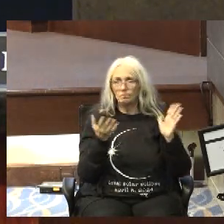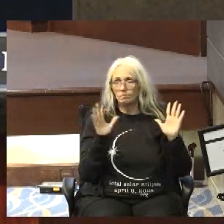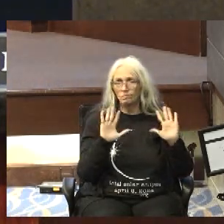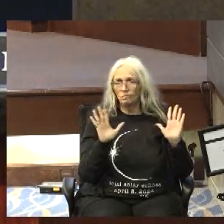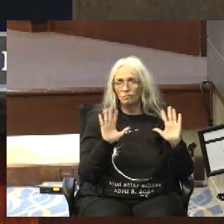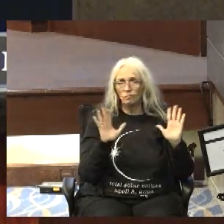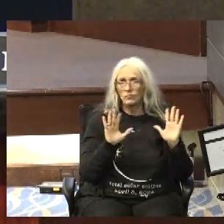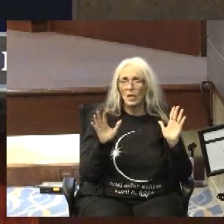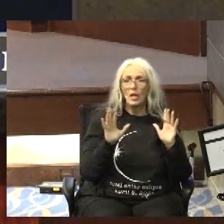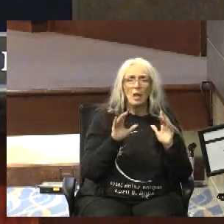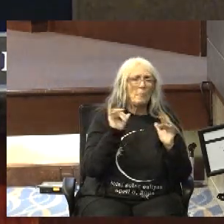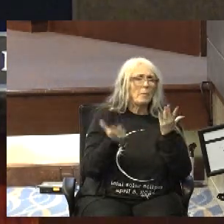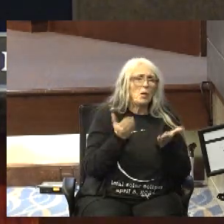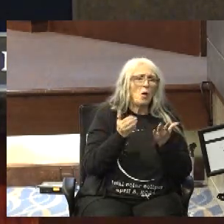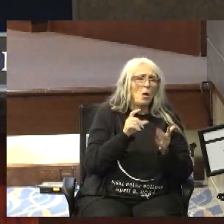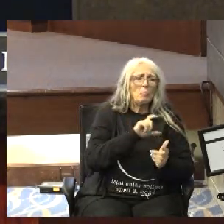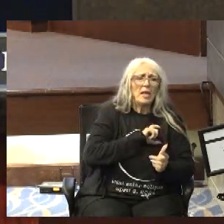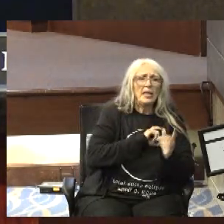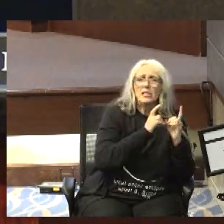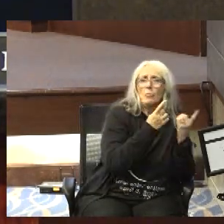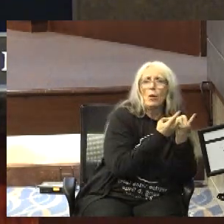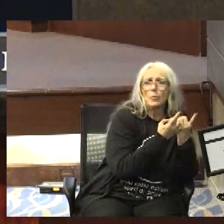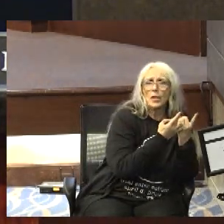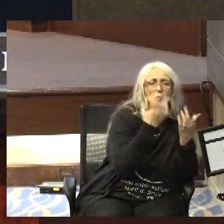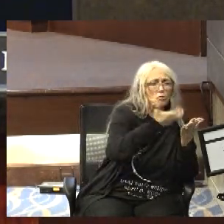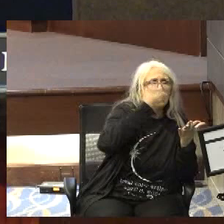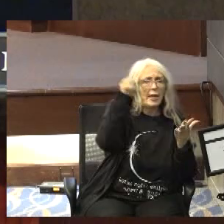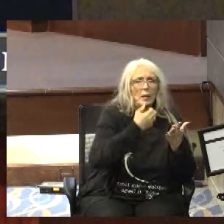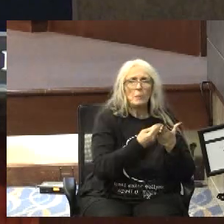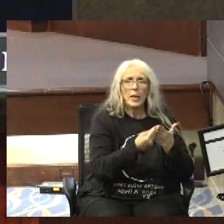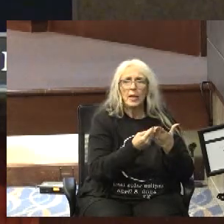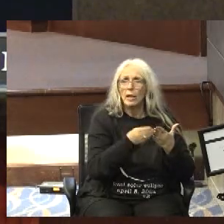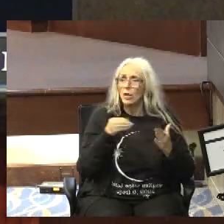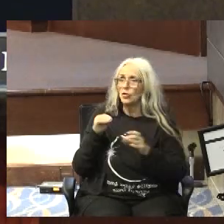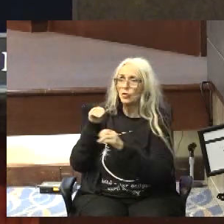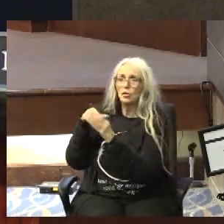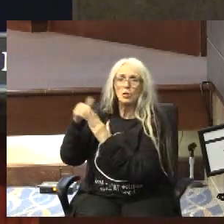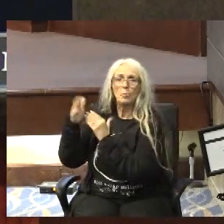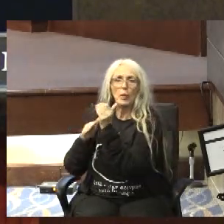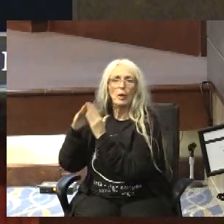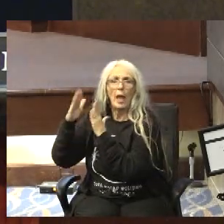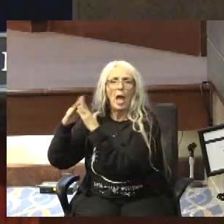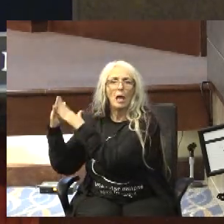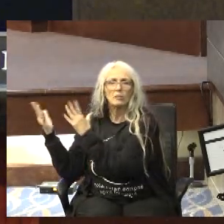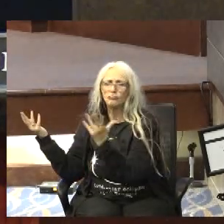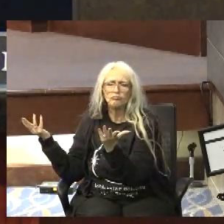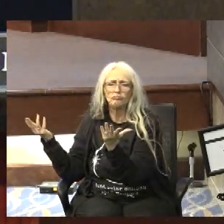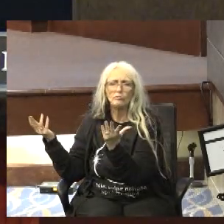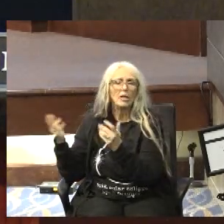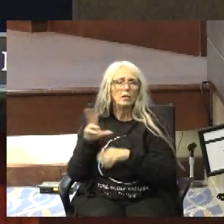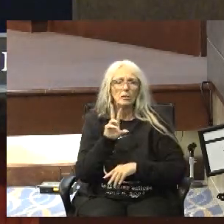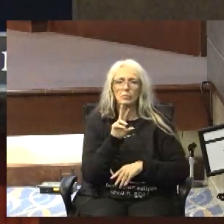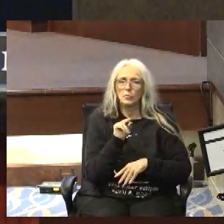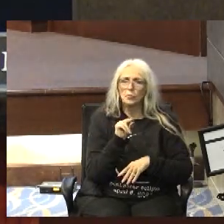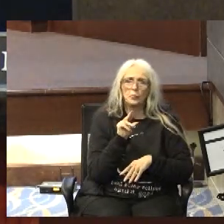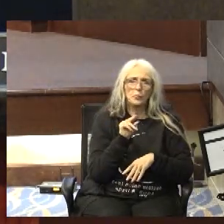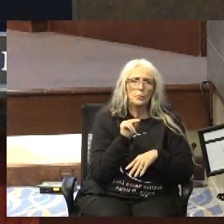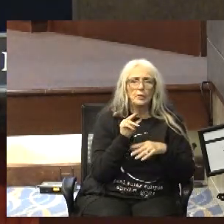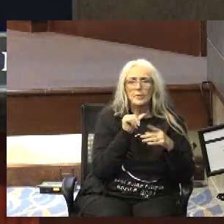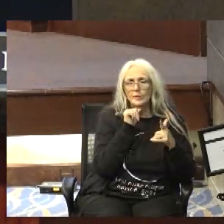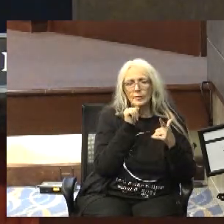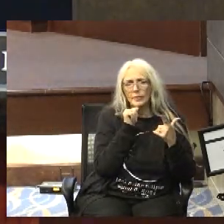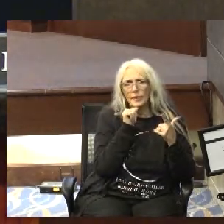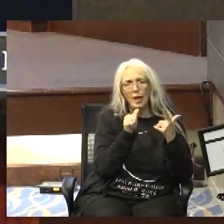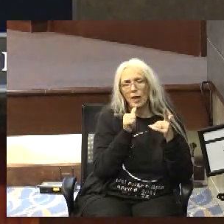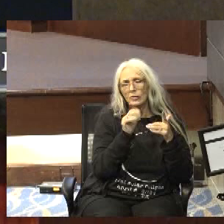increasing support to our police department or funding someone else's city streets for this project, and that's not the incentive structure